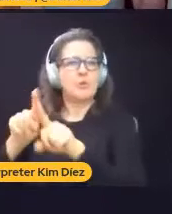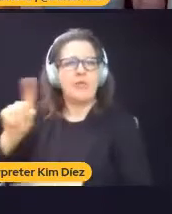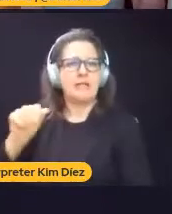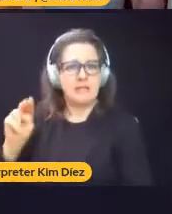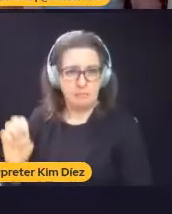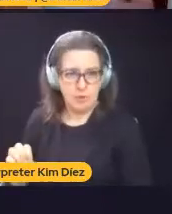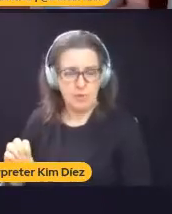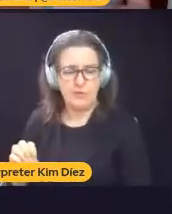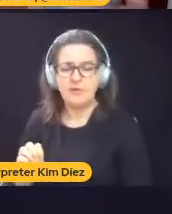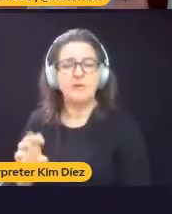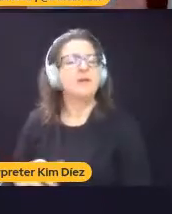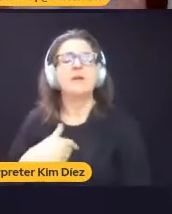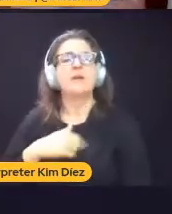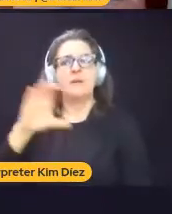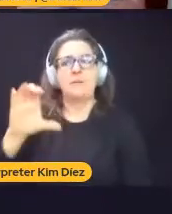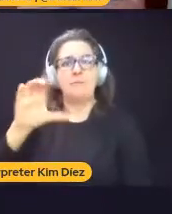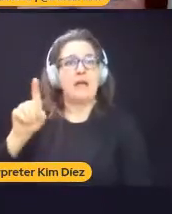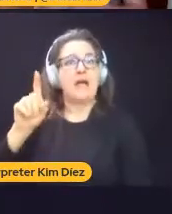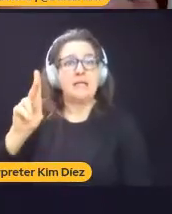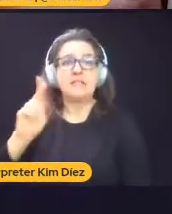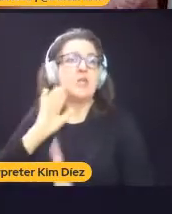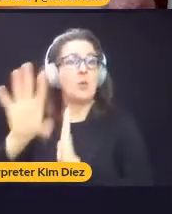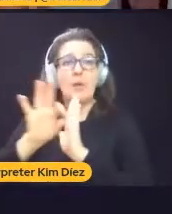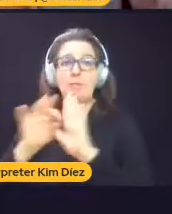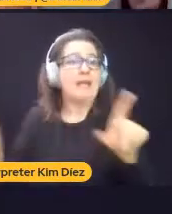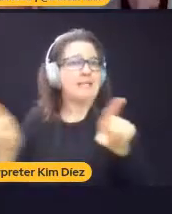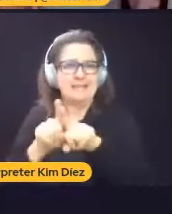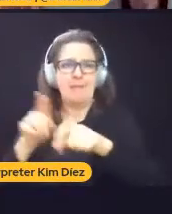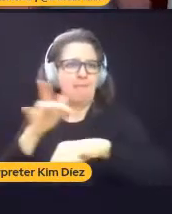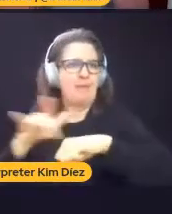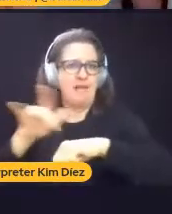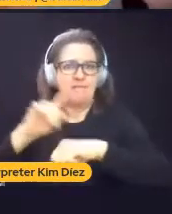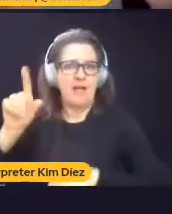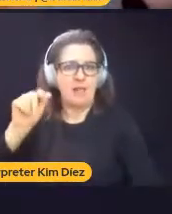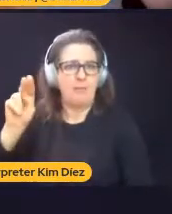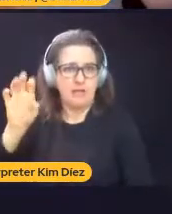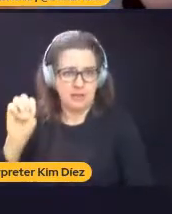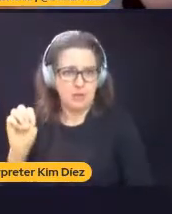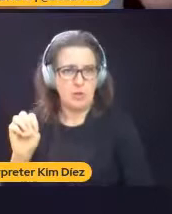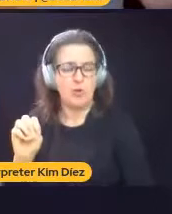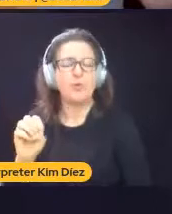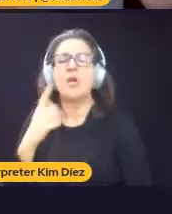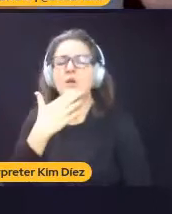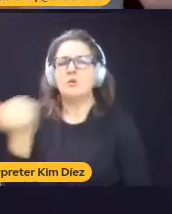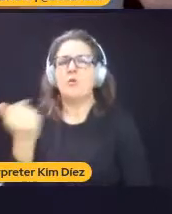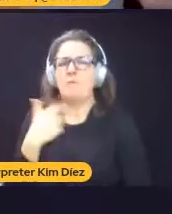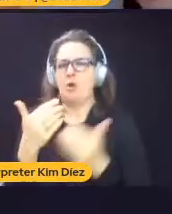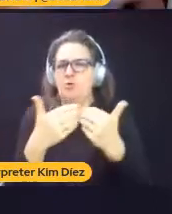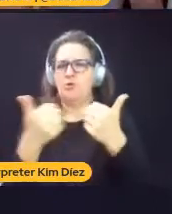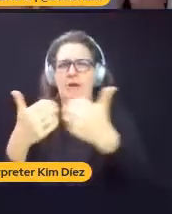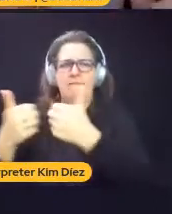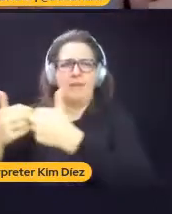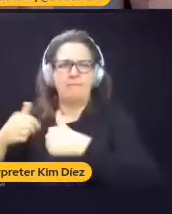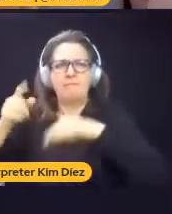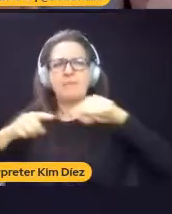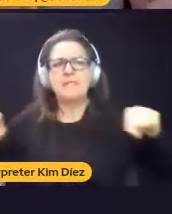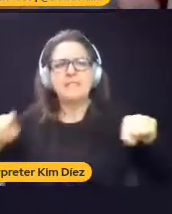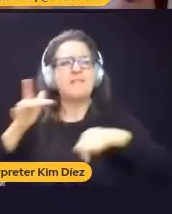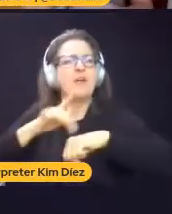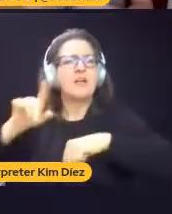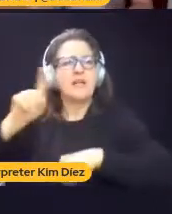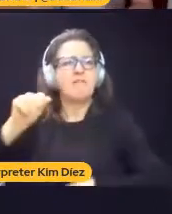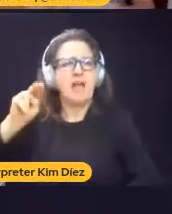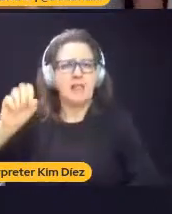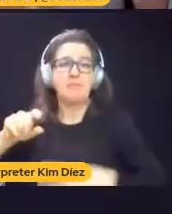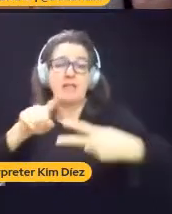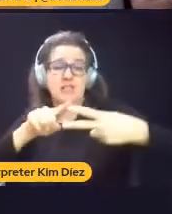pick always the same availability zone. So we want to have them spread out over availability zones for 2 reasons.